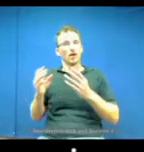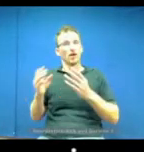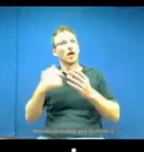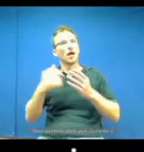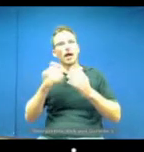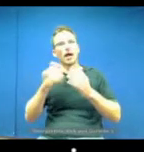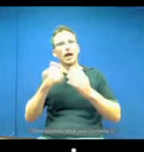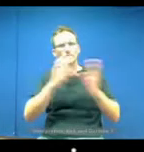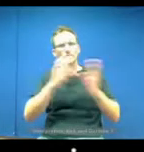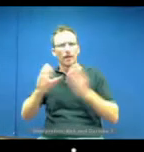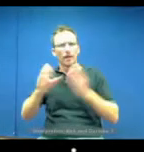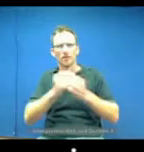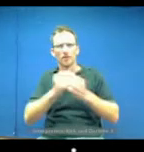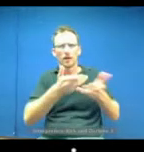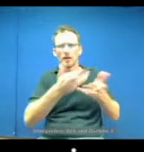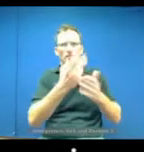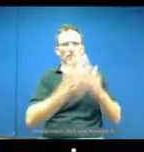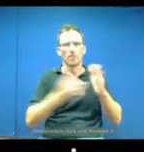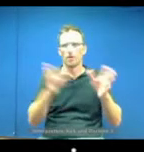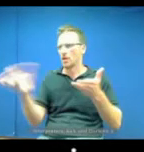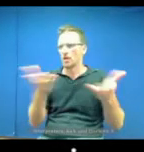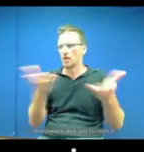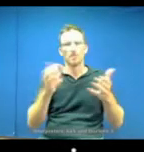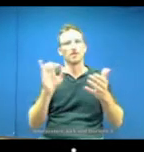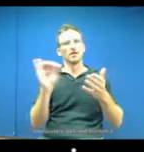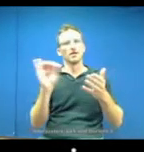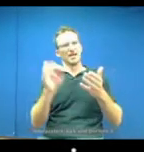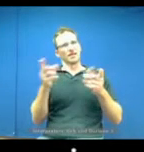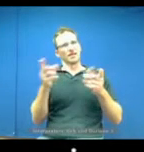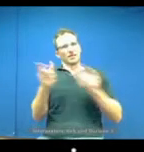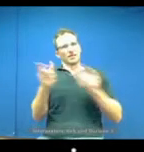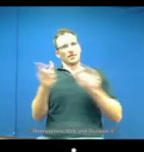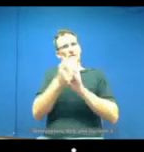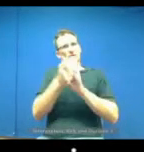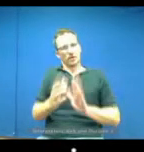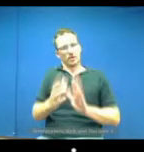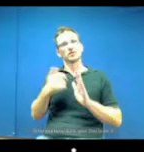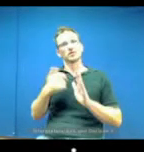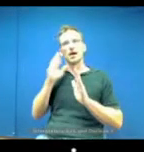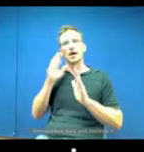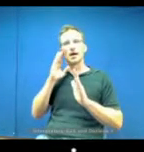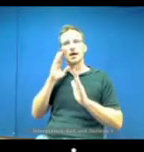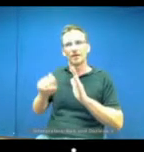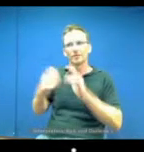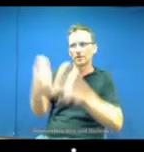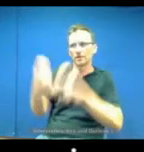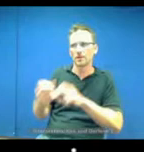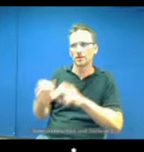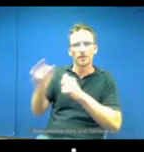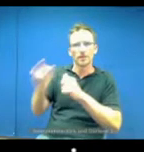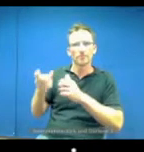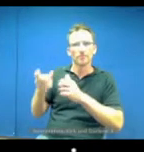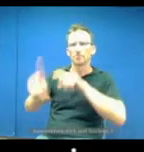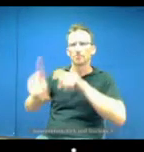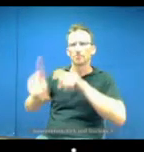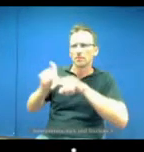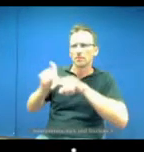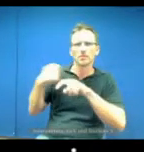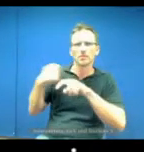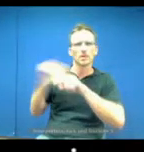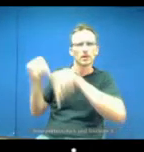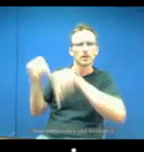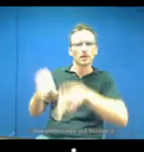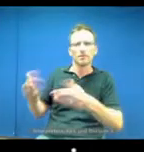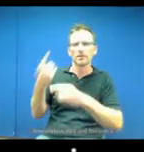getting some of the factual details. You do a short interview with them to find out why we're here today. What are we going to be talking about? Those